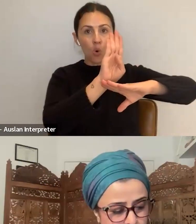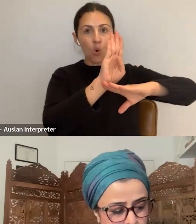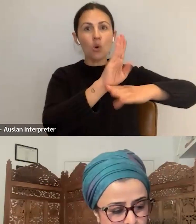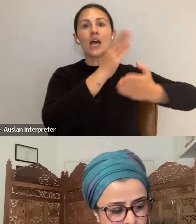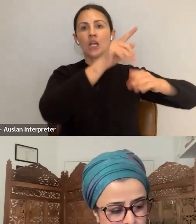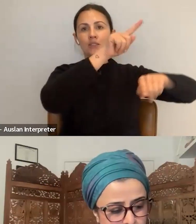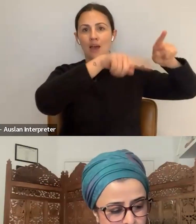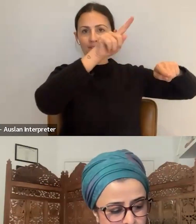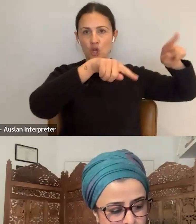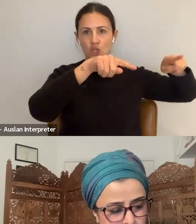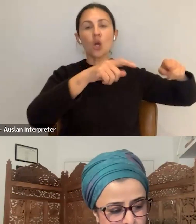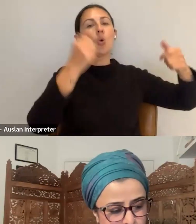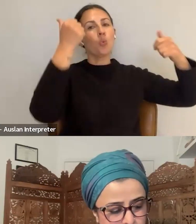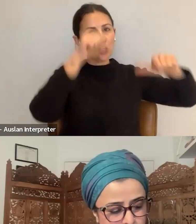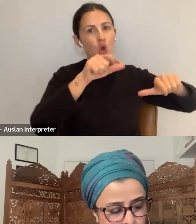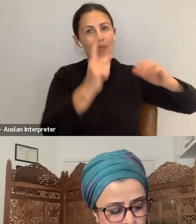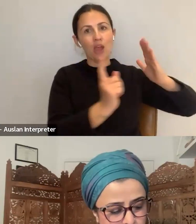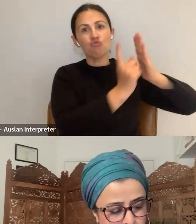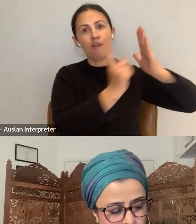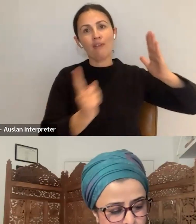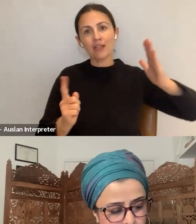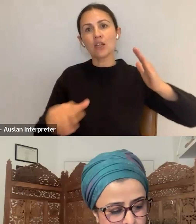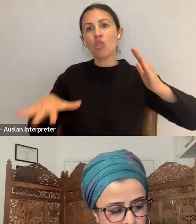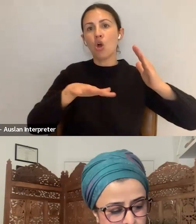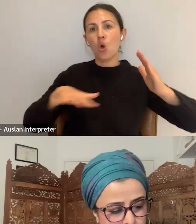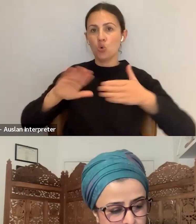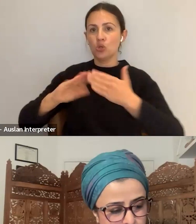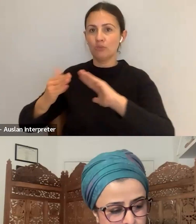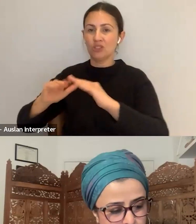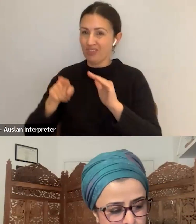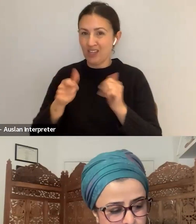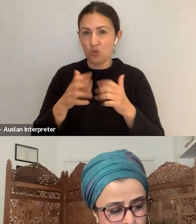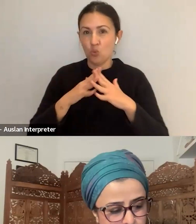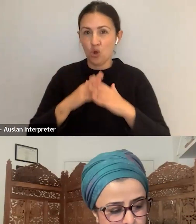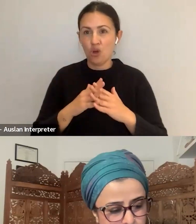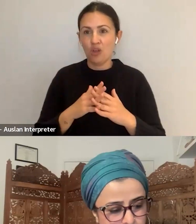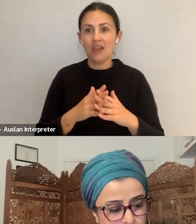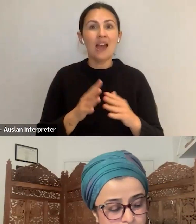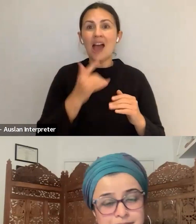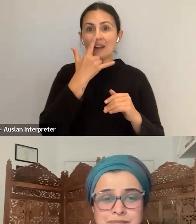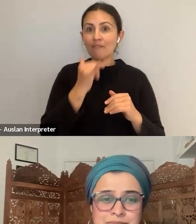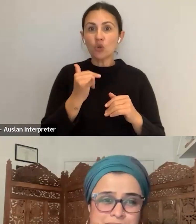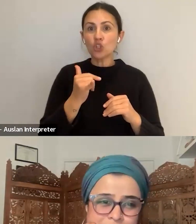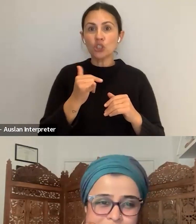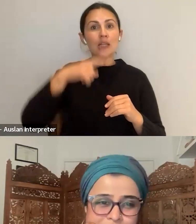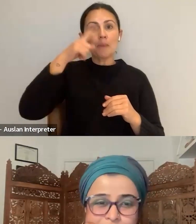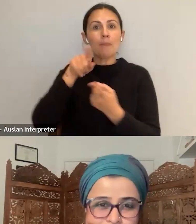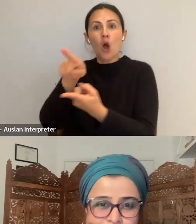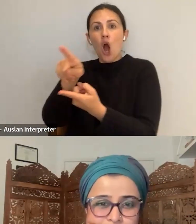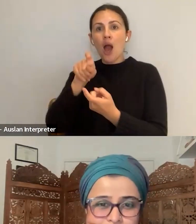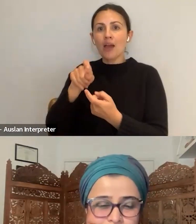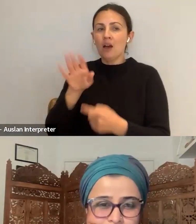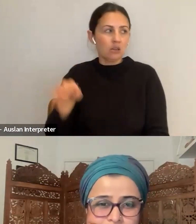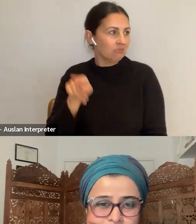in which arts orgs are seeking to represent and work with. And people aren't diversity hires. They're there because of their full